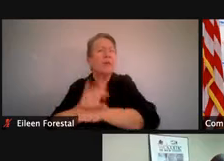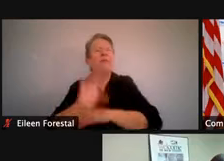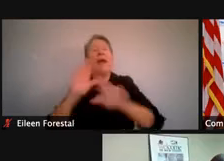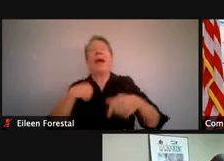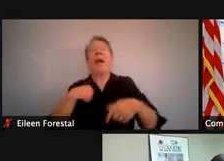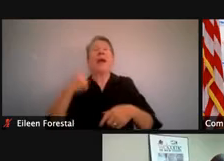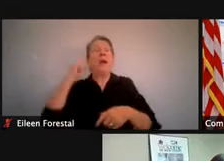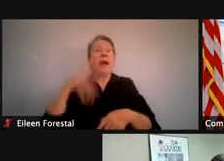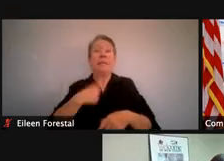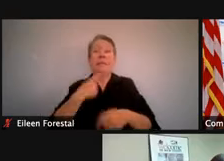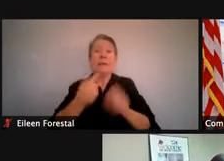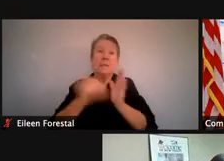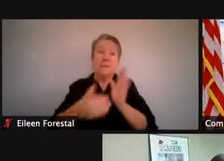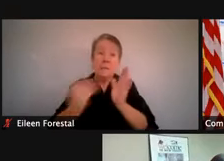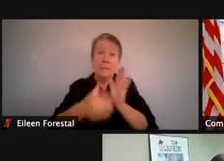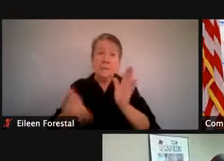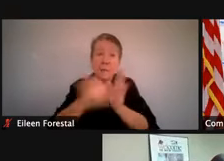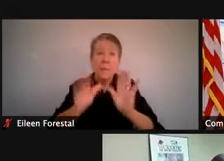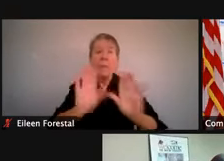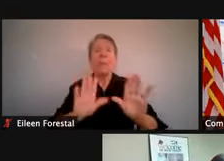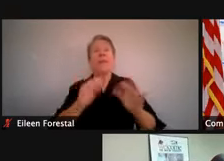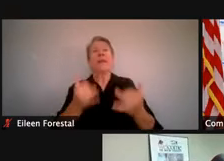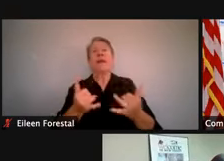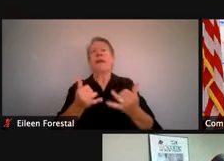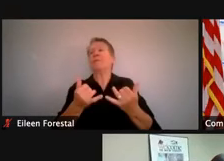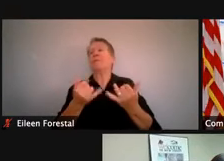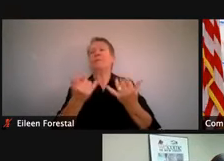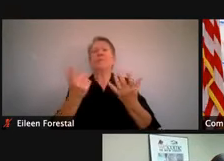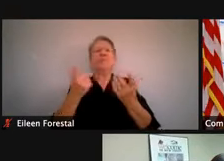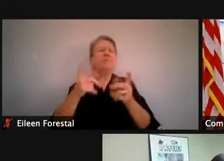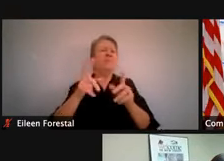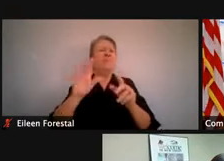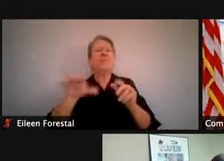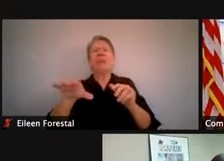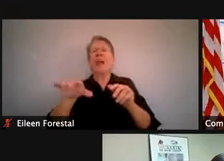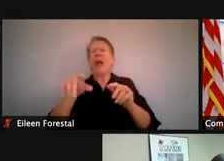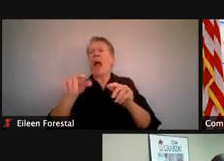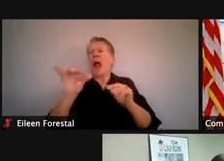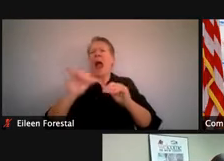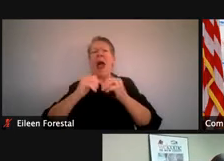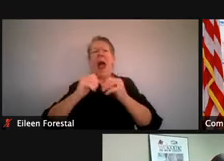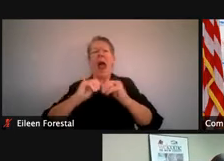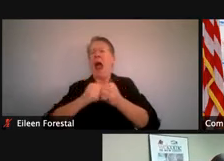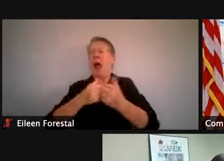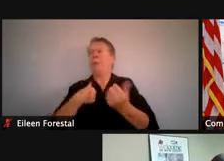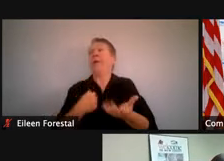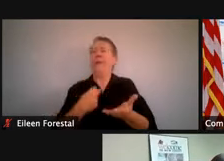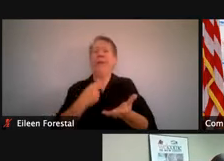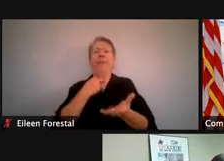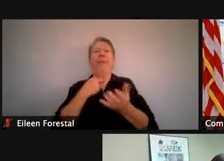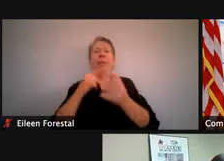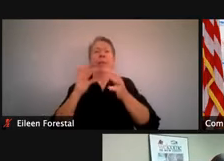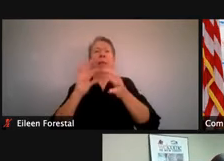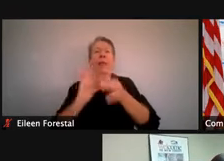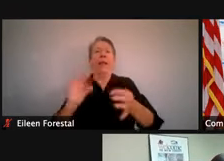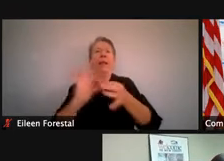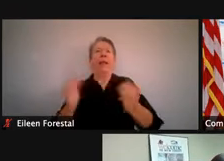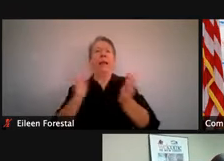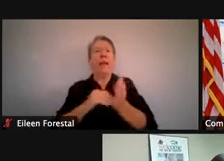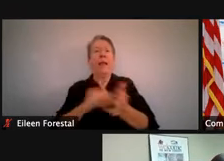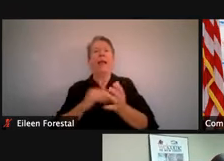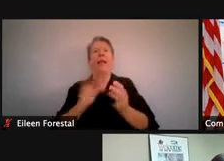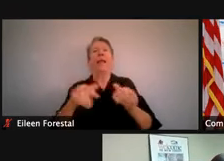because your question sort of begs, how did we get here? We put general guidance out in June. We tweaked that as we learned more through